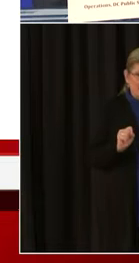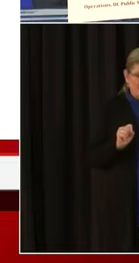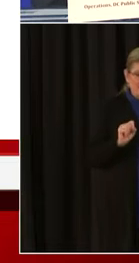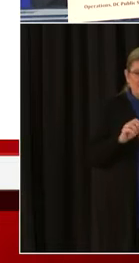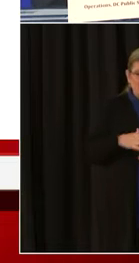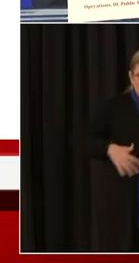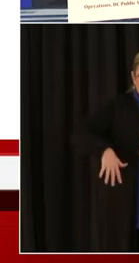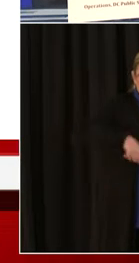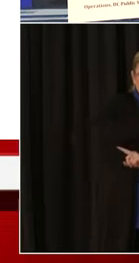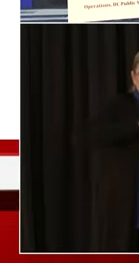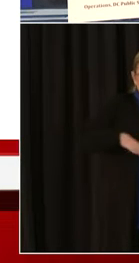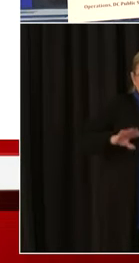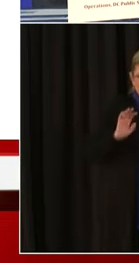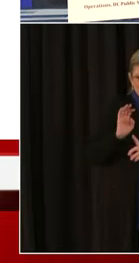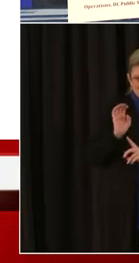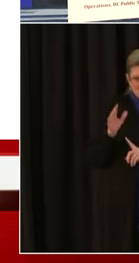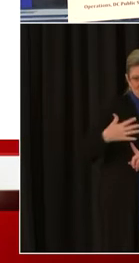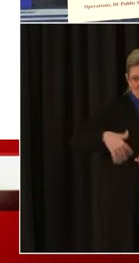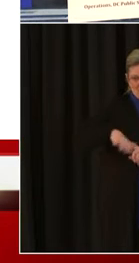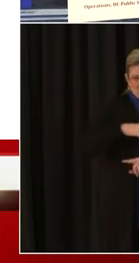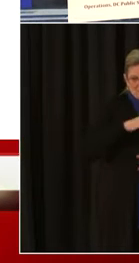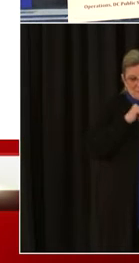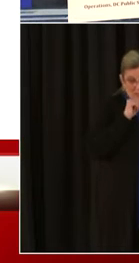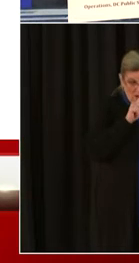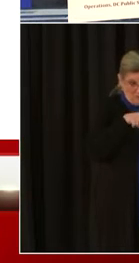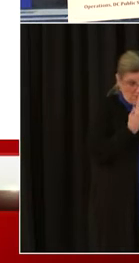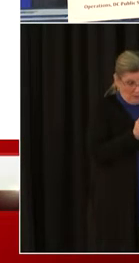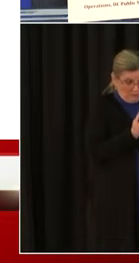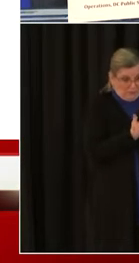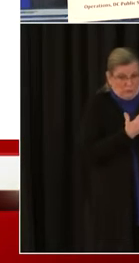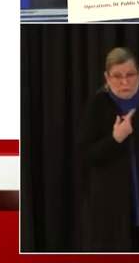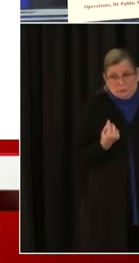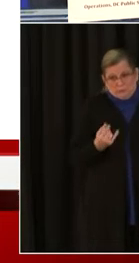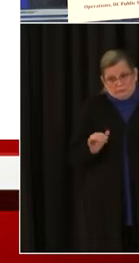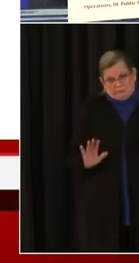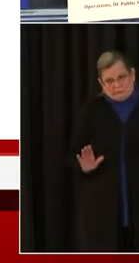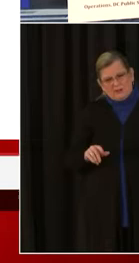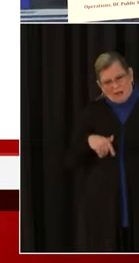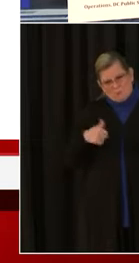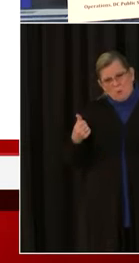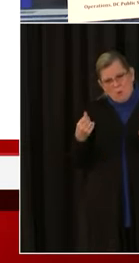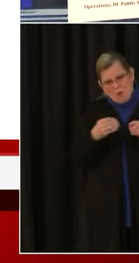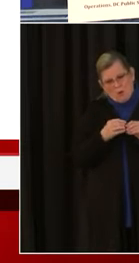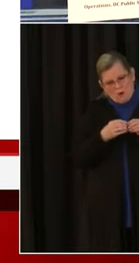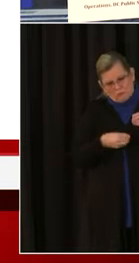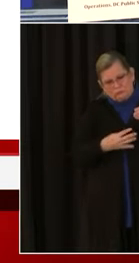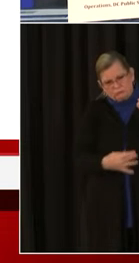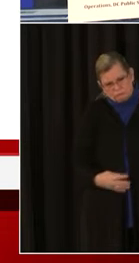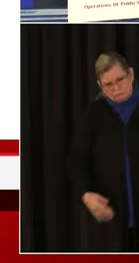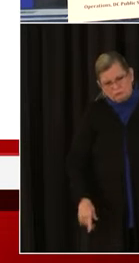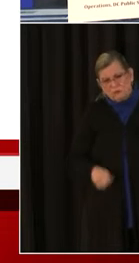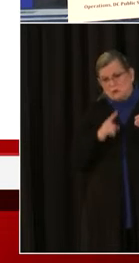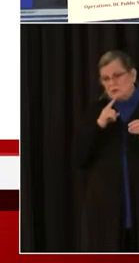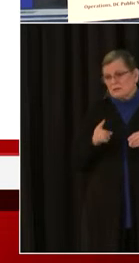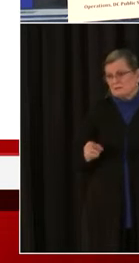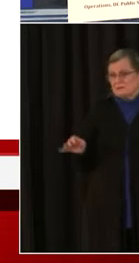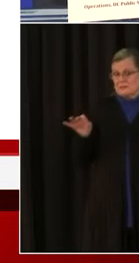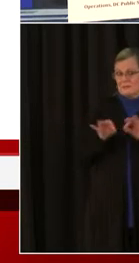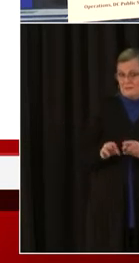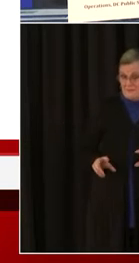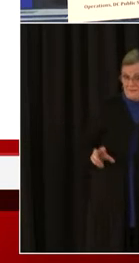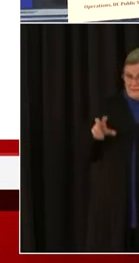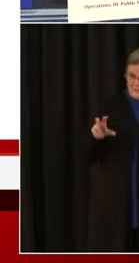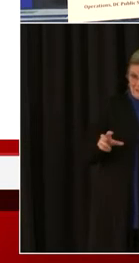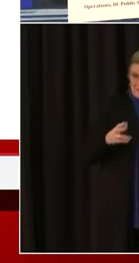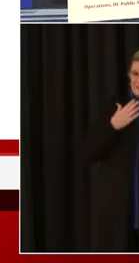through this in detail, but this is not the only thing we are doing to keep people healthy and safe in our buildings. But we've made a significant investment thanks to Mayor Bowser